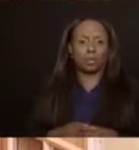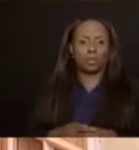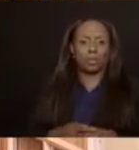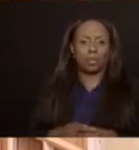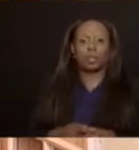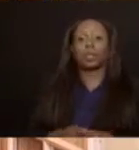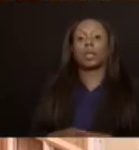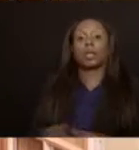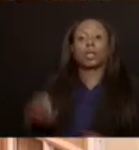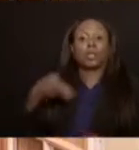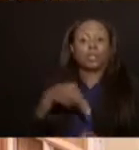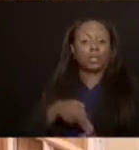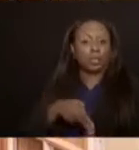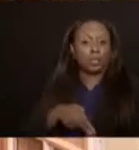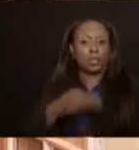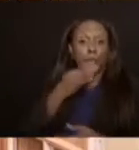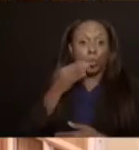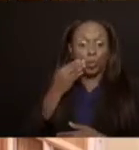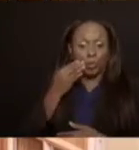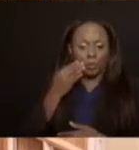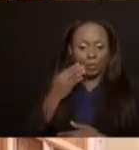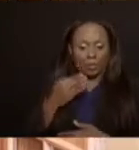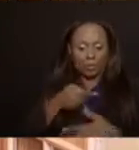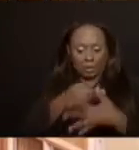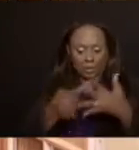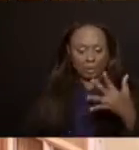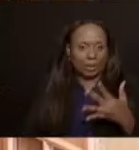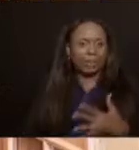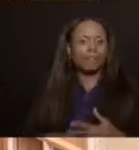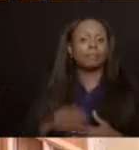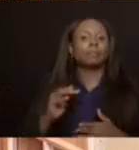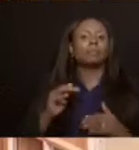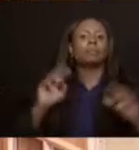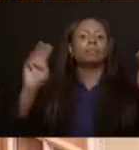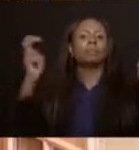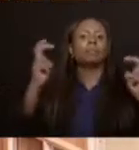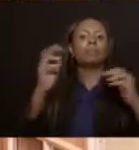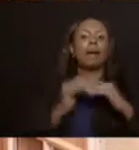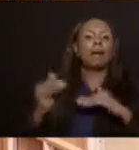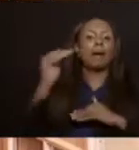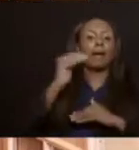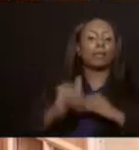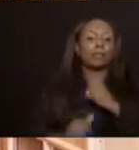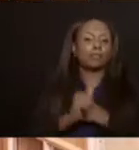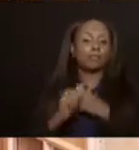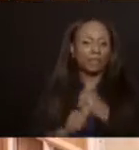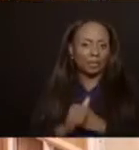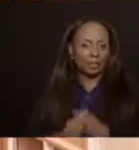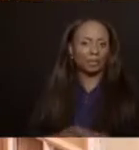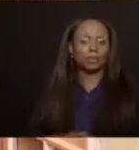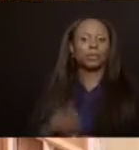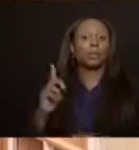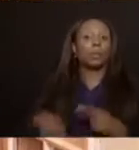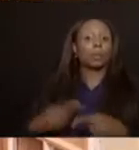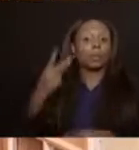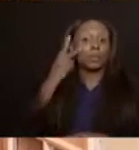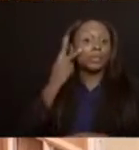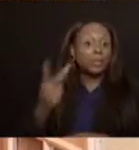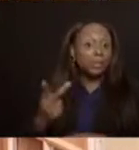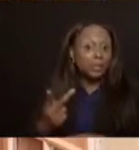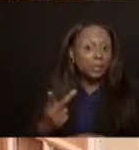indicated that those are the high-risk areas, and therefore when you see the guidance note come out later this week, it